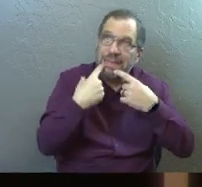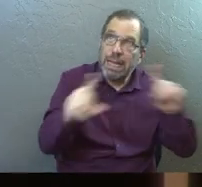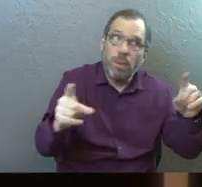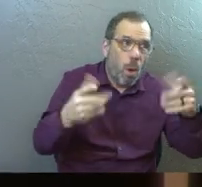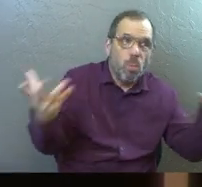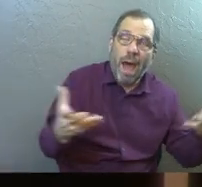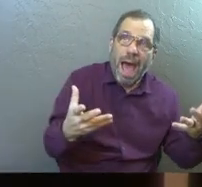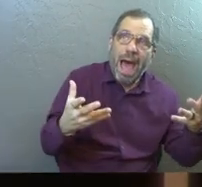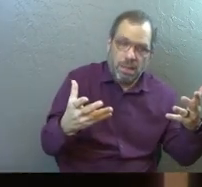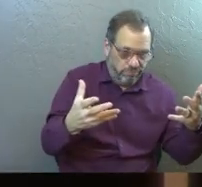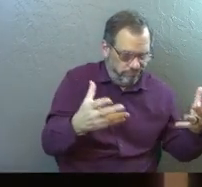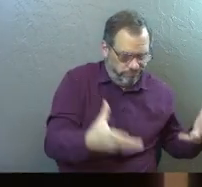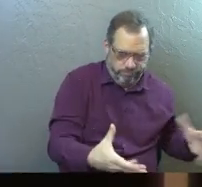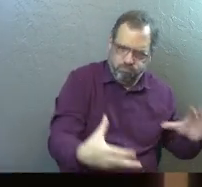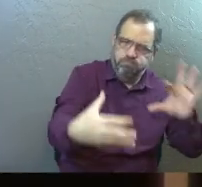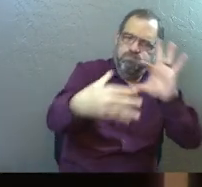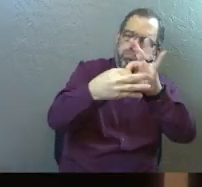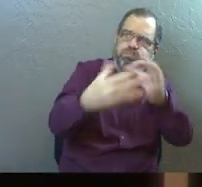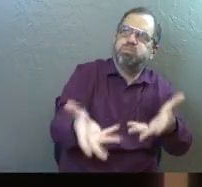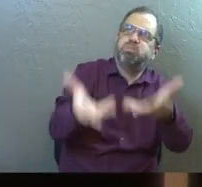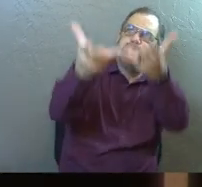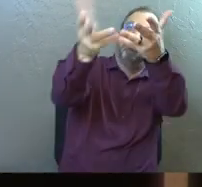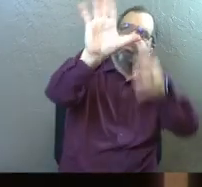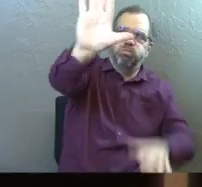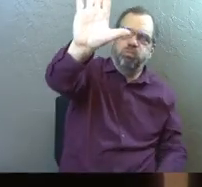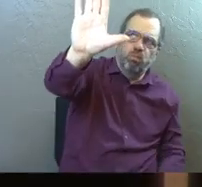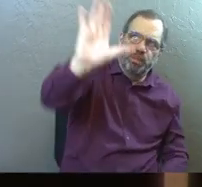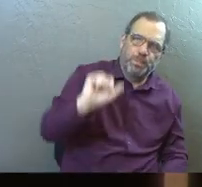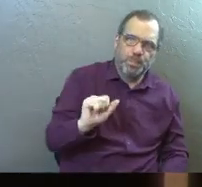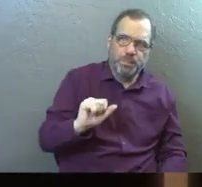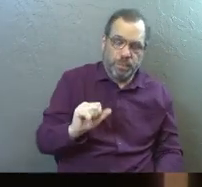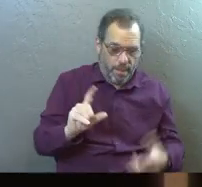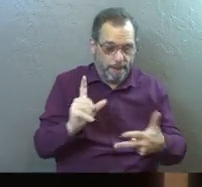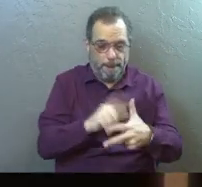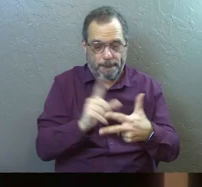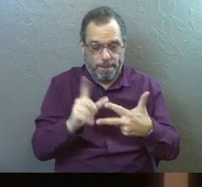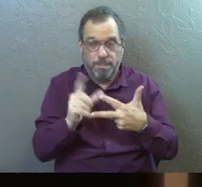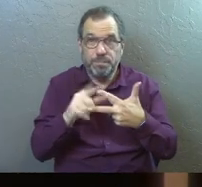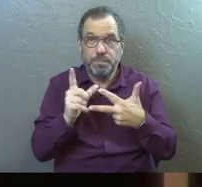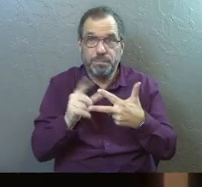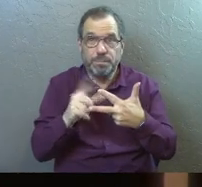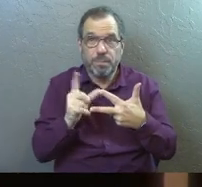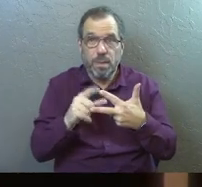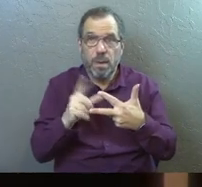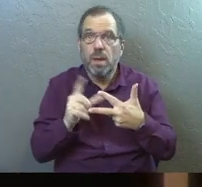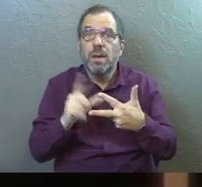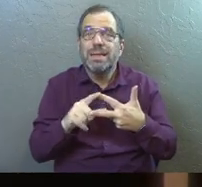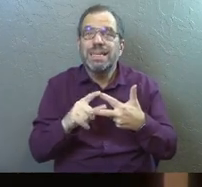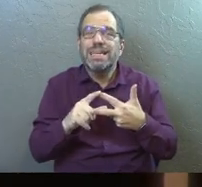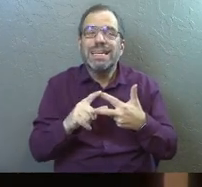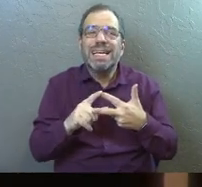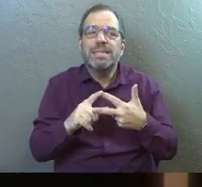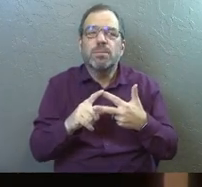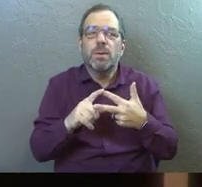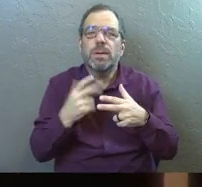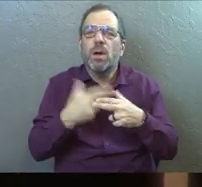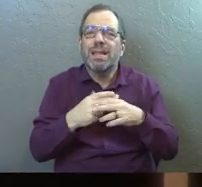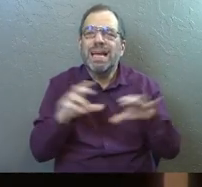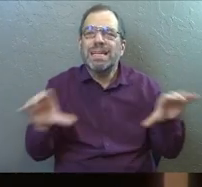declaration that it all belongs to you in the first place. Amen. The second thing I'm saying is that it is an act of